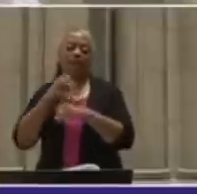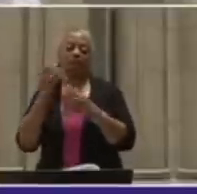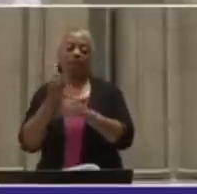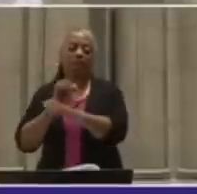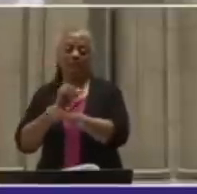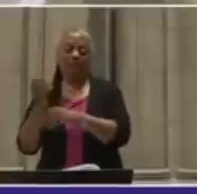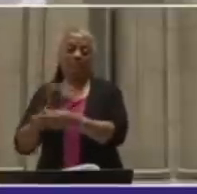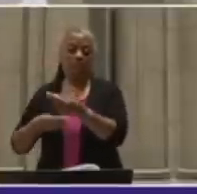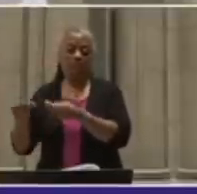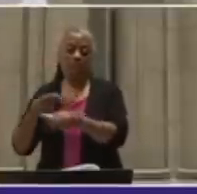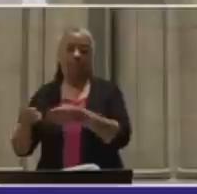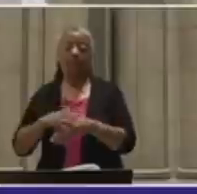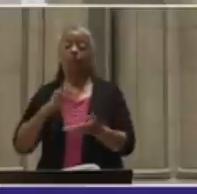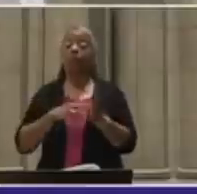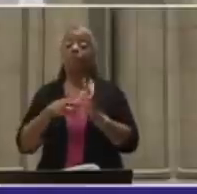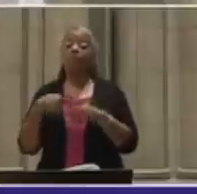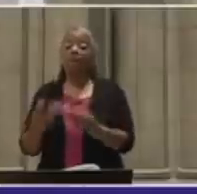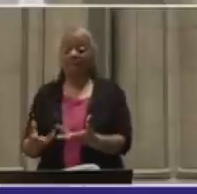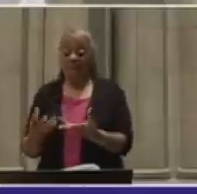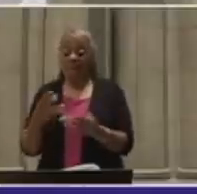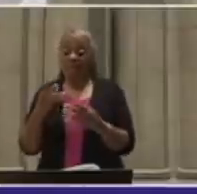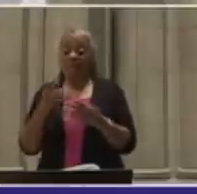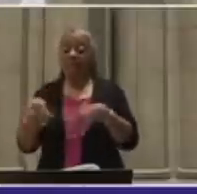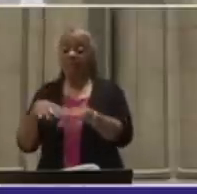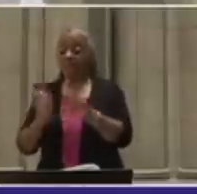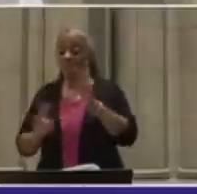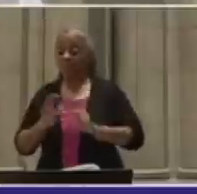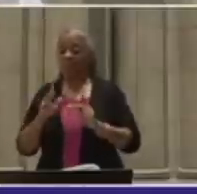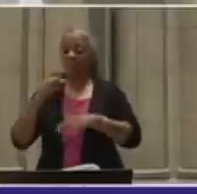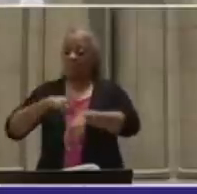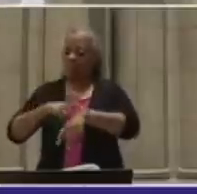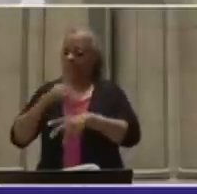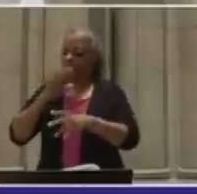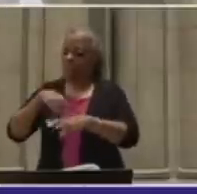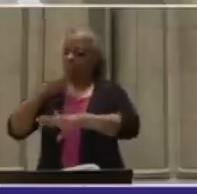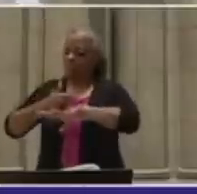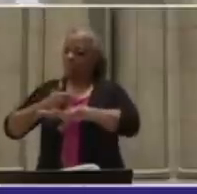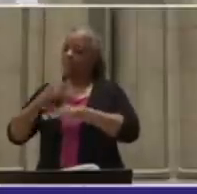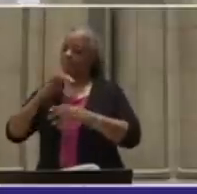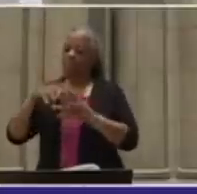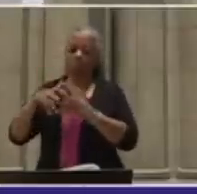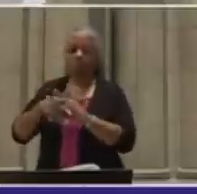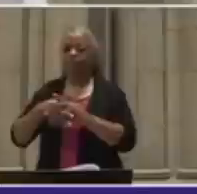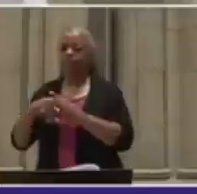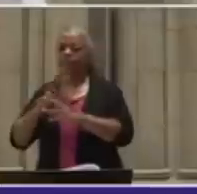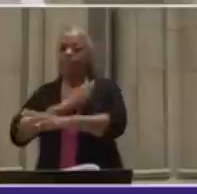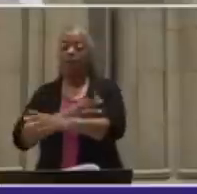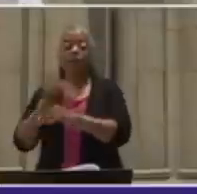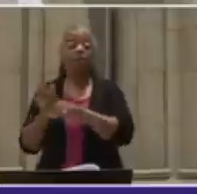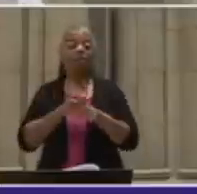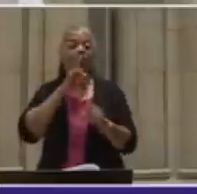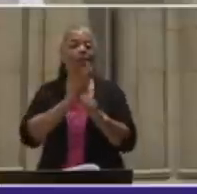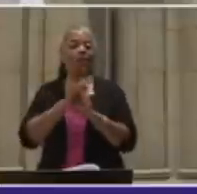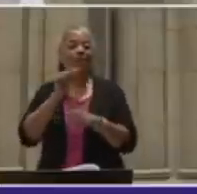trade. This gave the planters time to consolidate their power It also ensured that 20 years later,